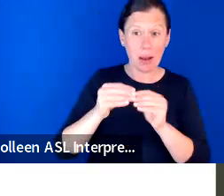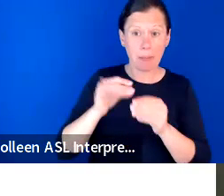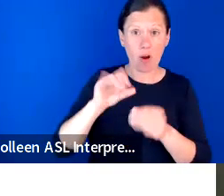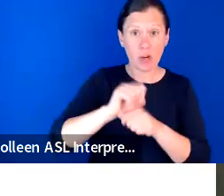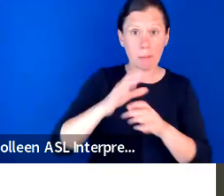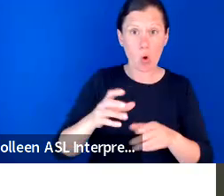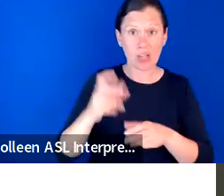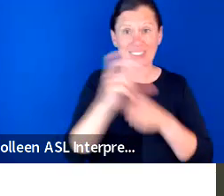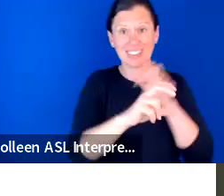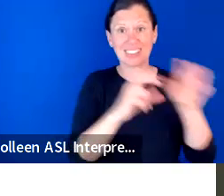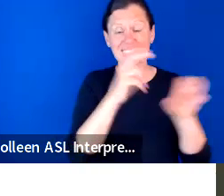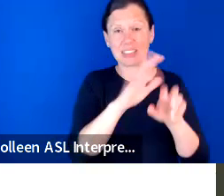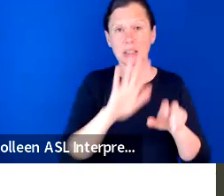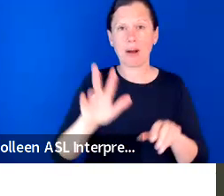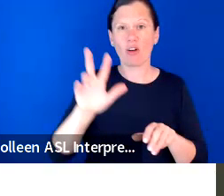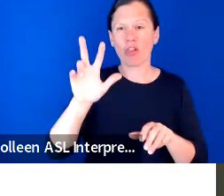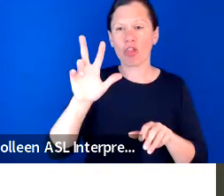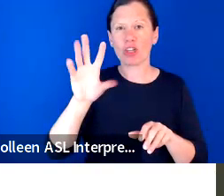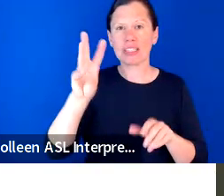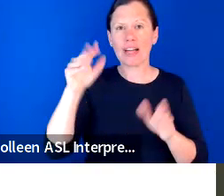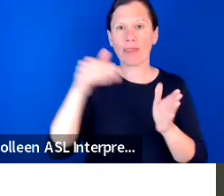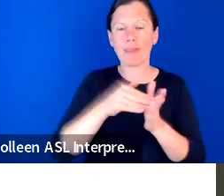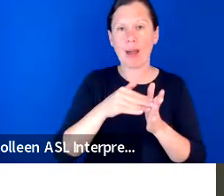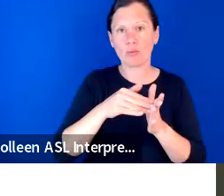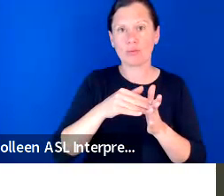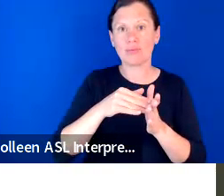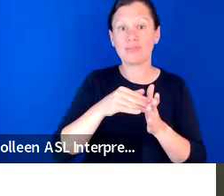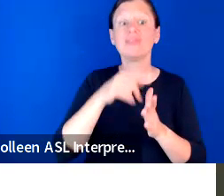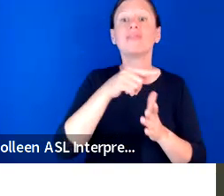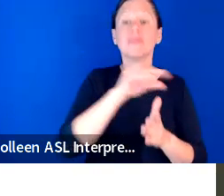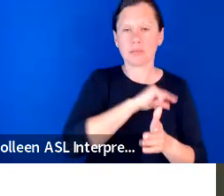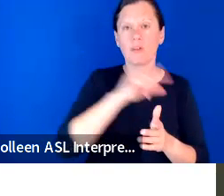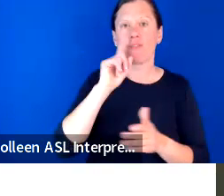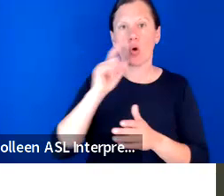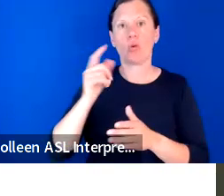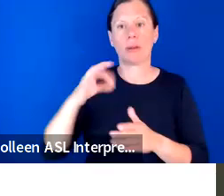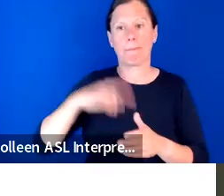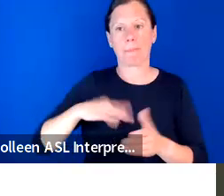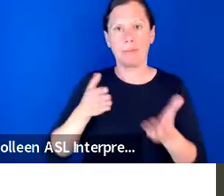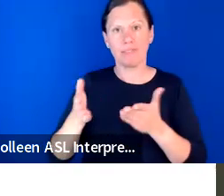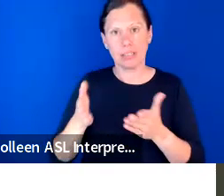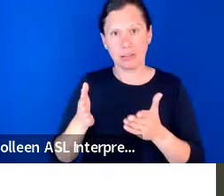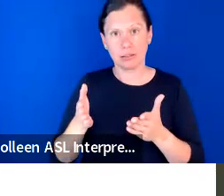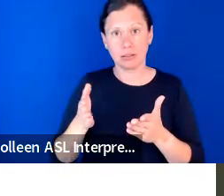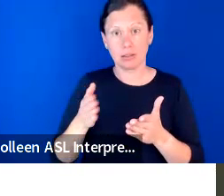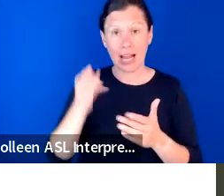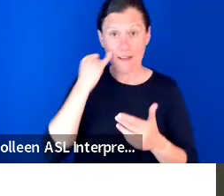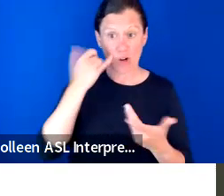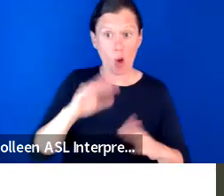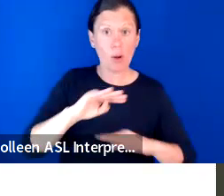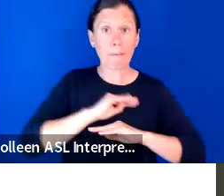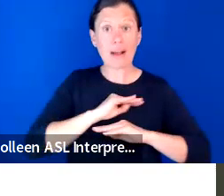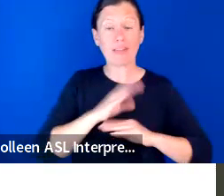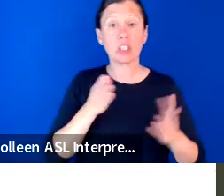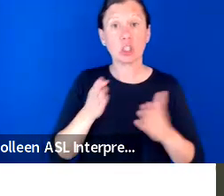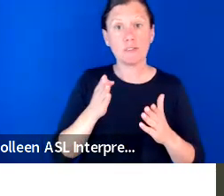benefit. There are 3 pathways to meeting contribution requirements. There's early access for workers who have not